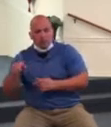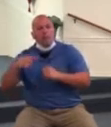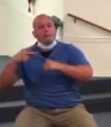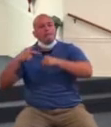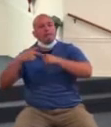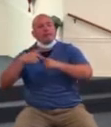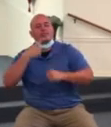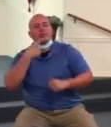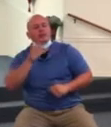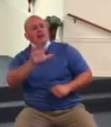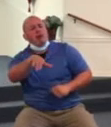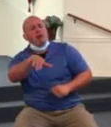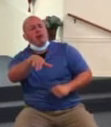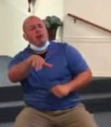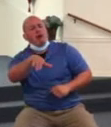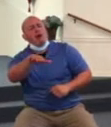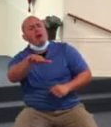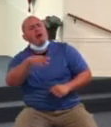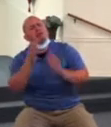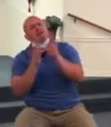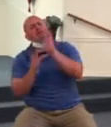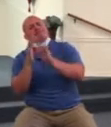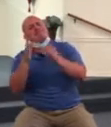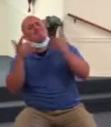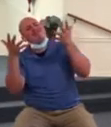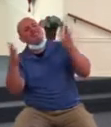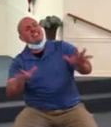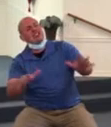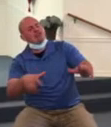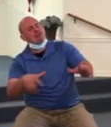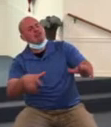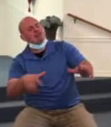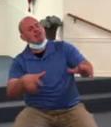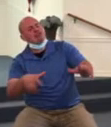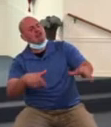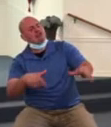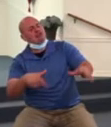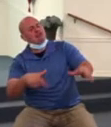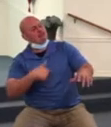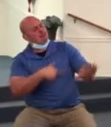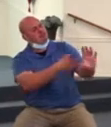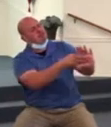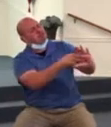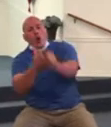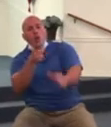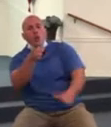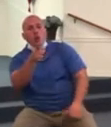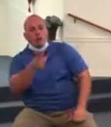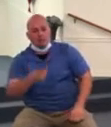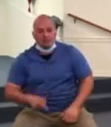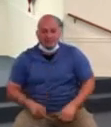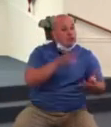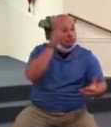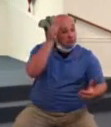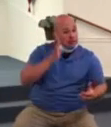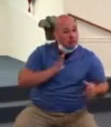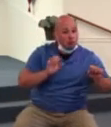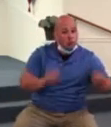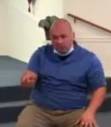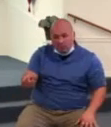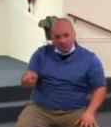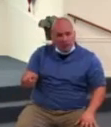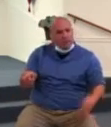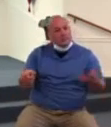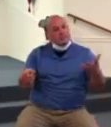to follow you." The rich man couldn't give up everything for God, but Peter and the other apostles